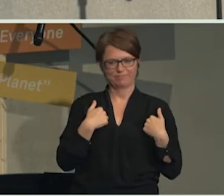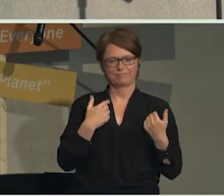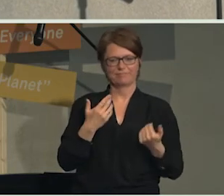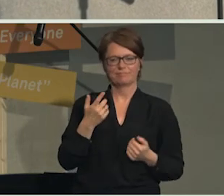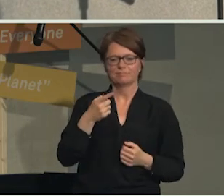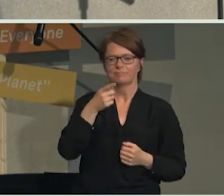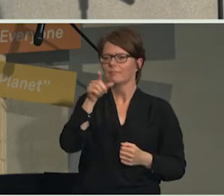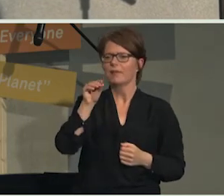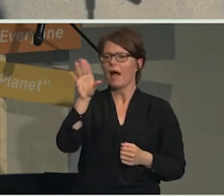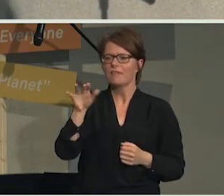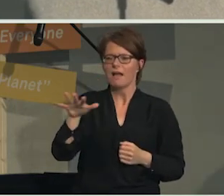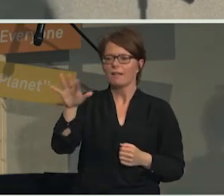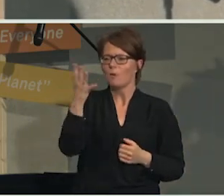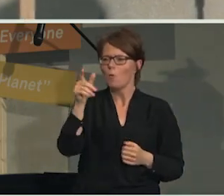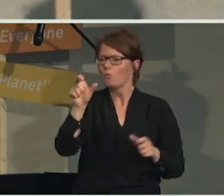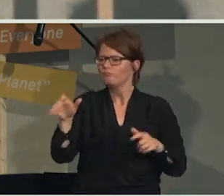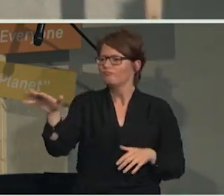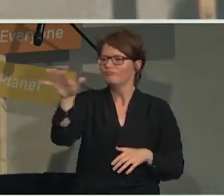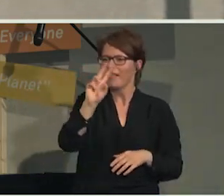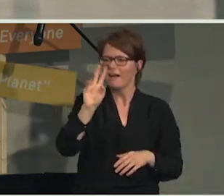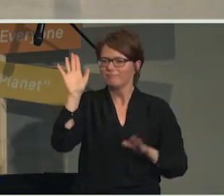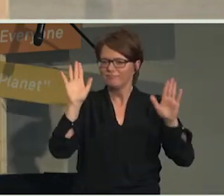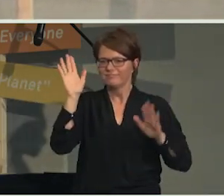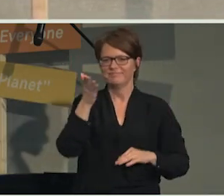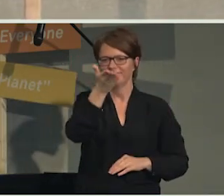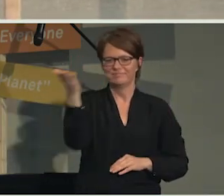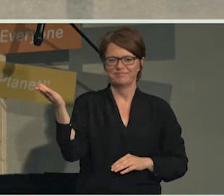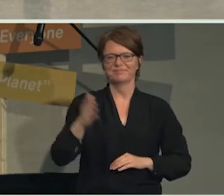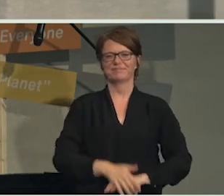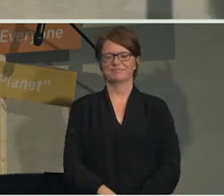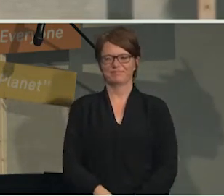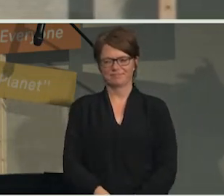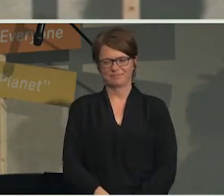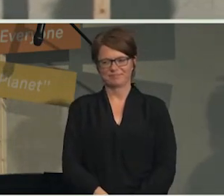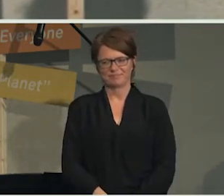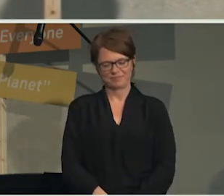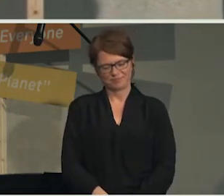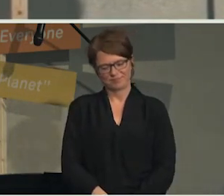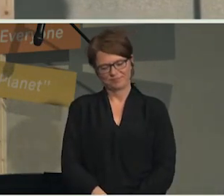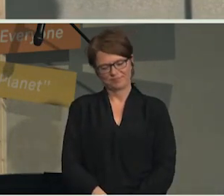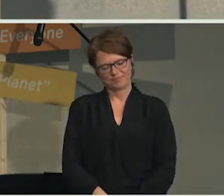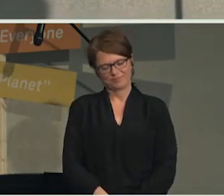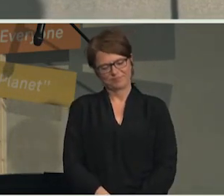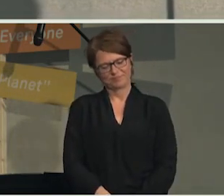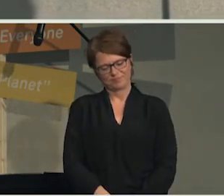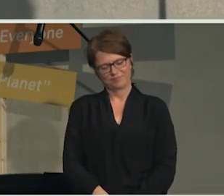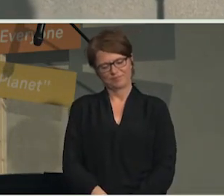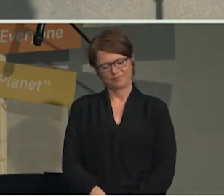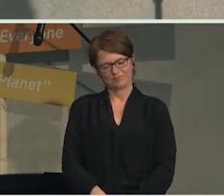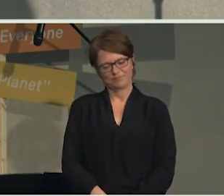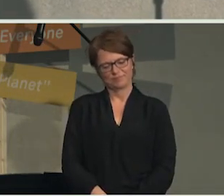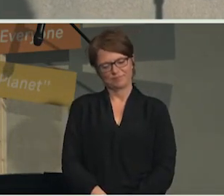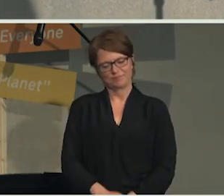Yes. Wakanda forever, right? It's always appropriate. You can always use this. Okay. So we have one last power